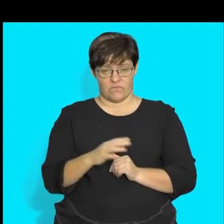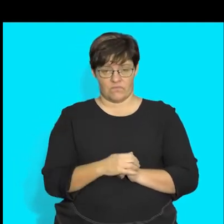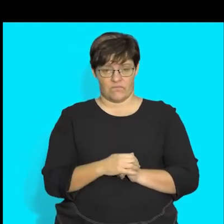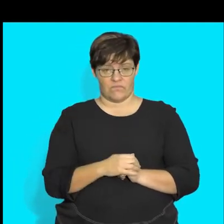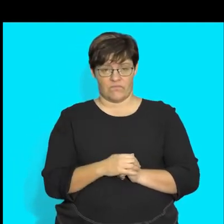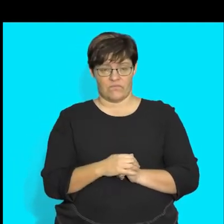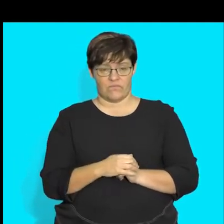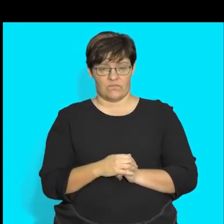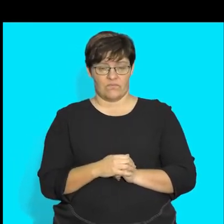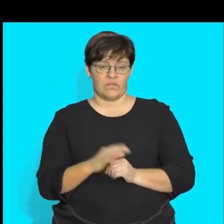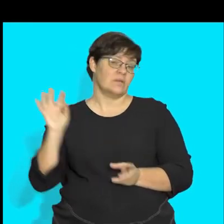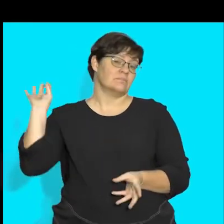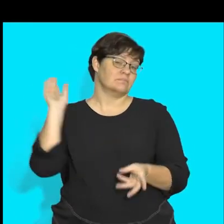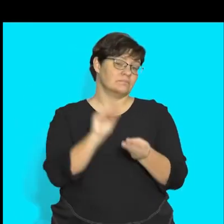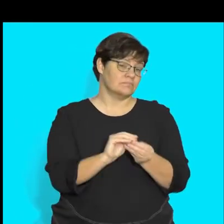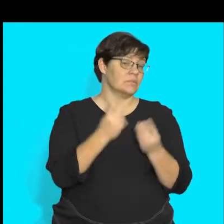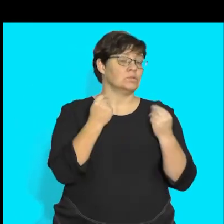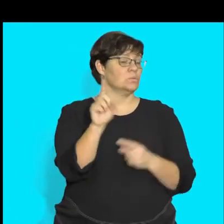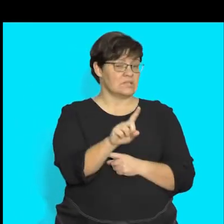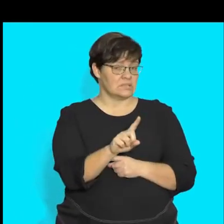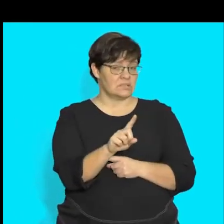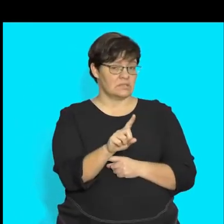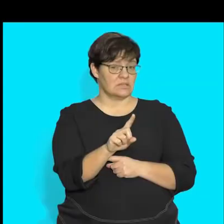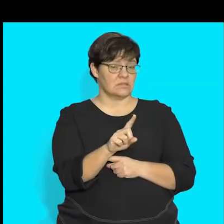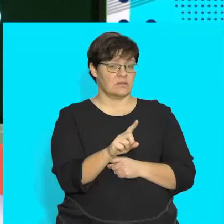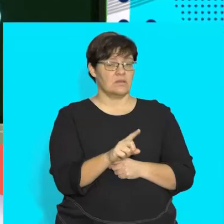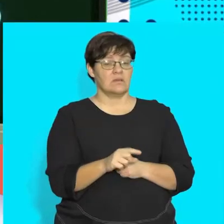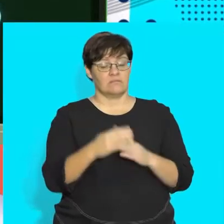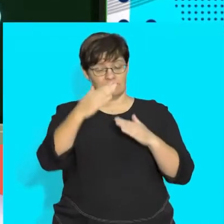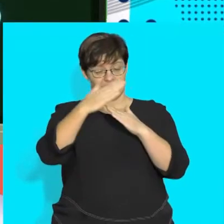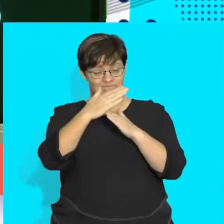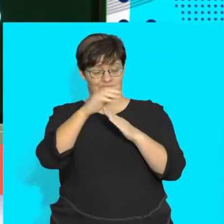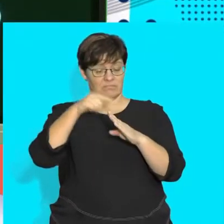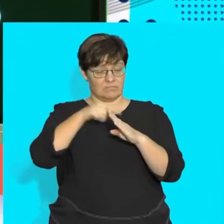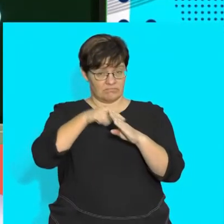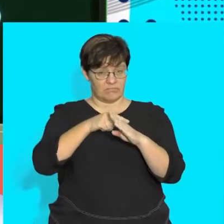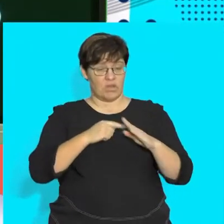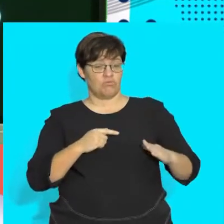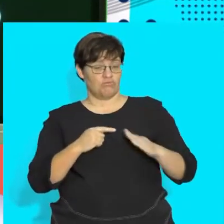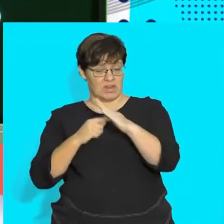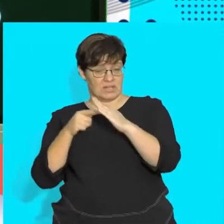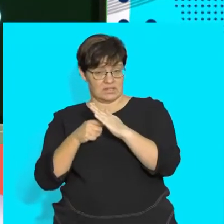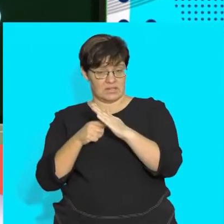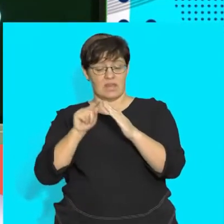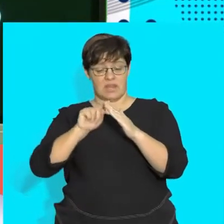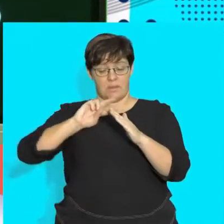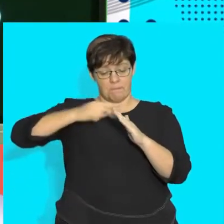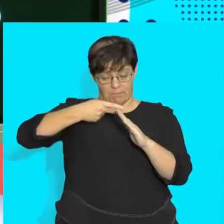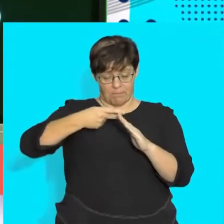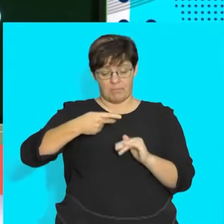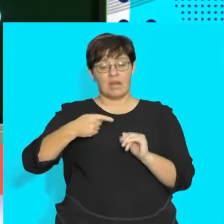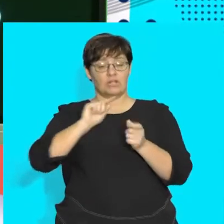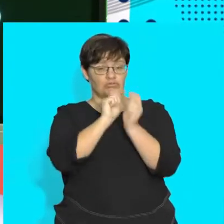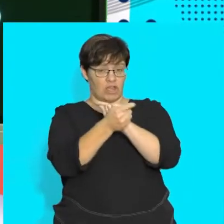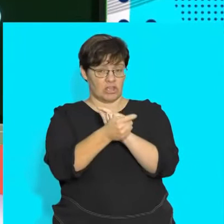4. So to recap, what do? I work out the gradient of my radius. Then I